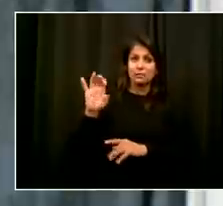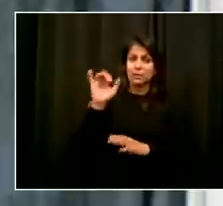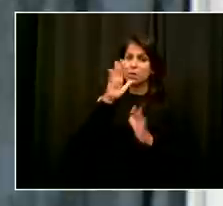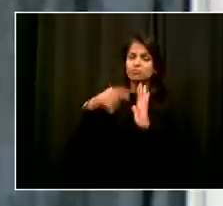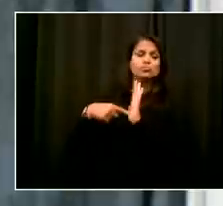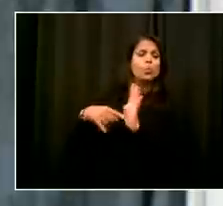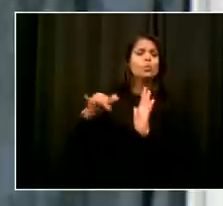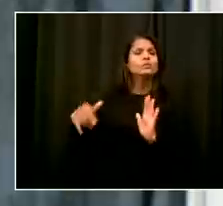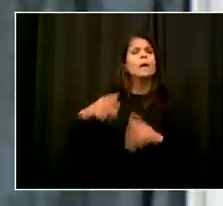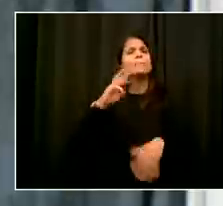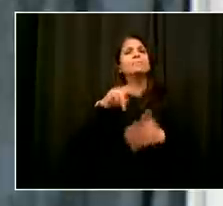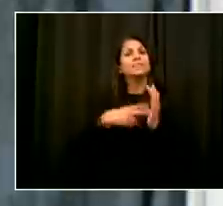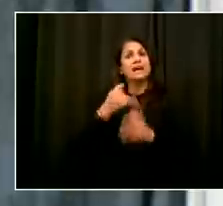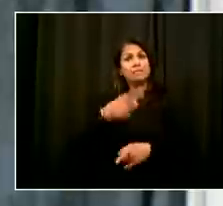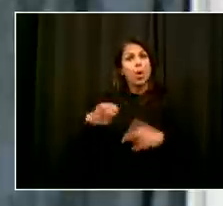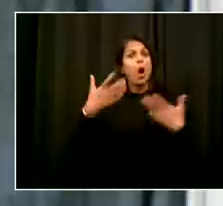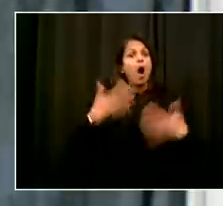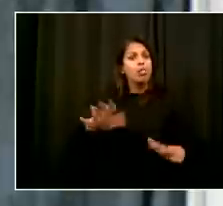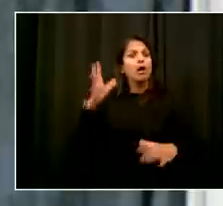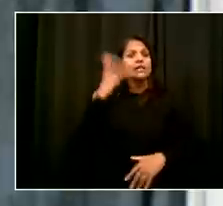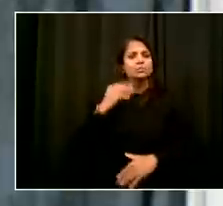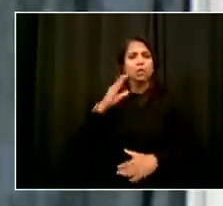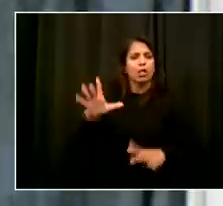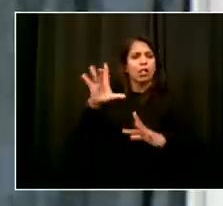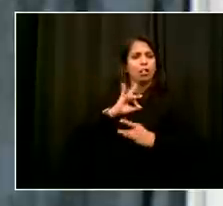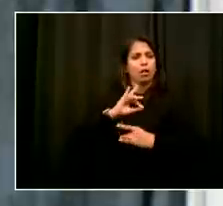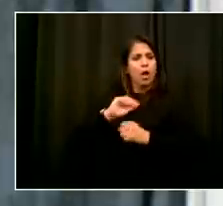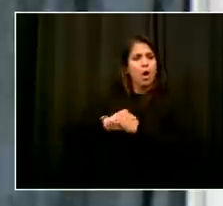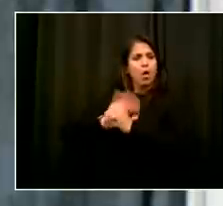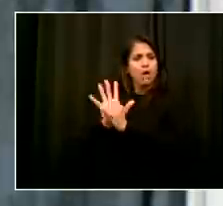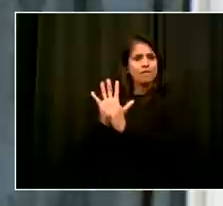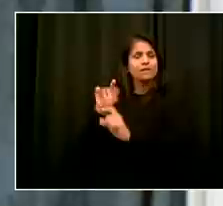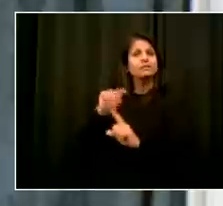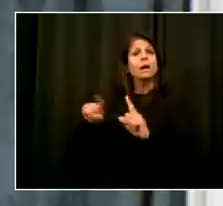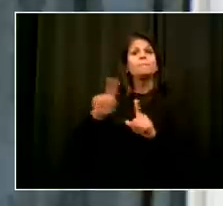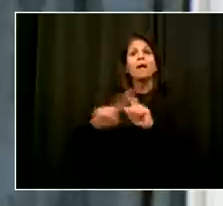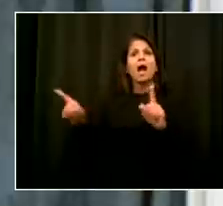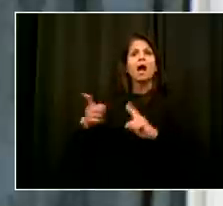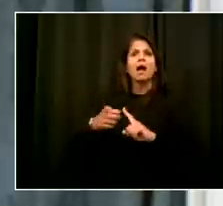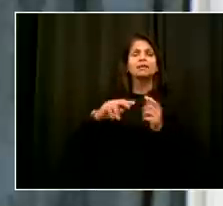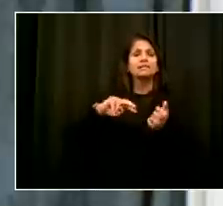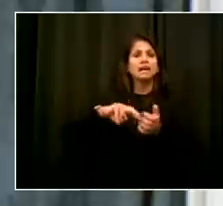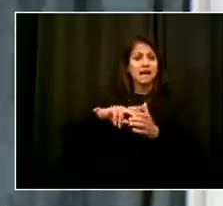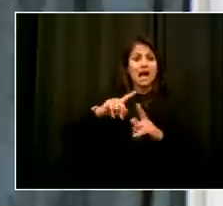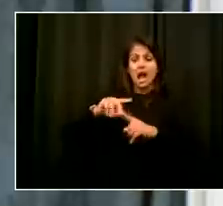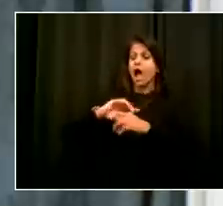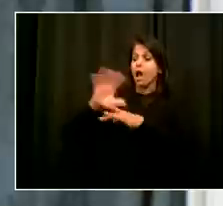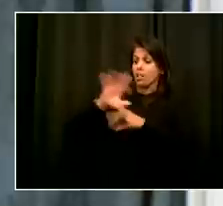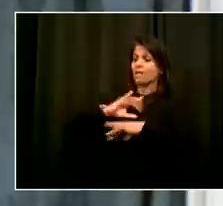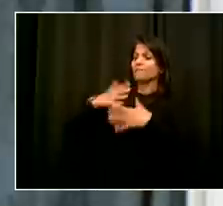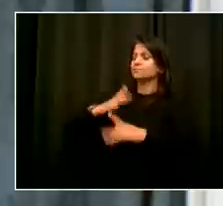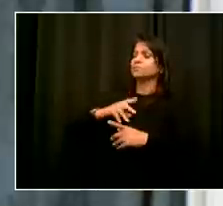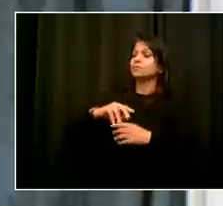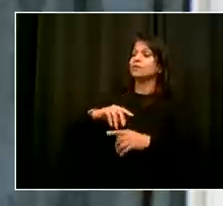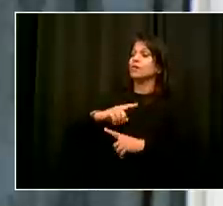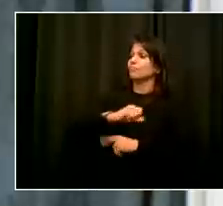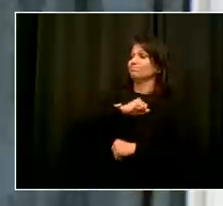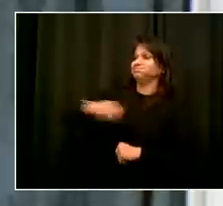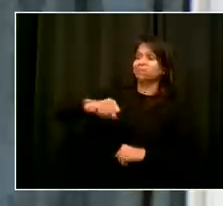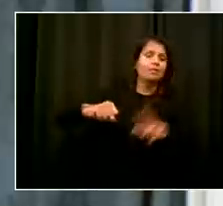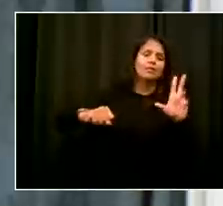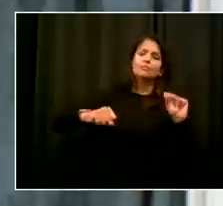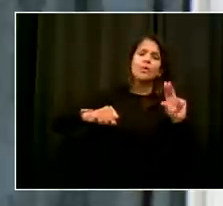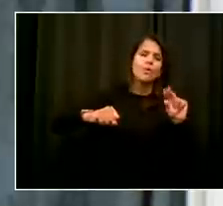necessarily tests of immunity. So most importantly, continuing to do the things that you would otherwise do, wearing your